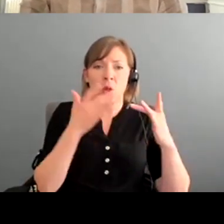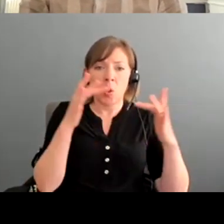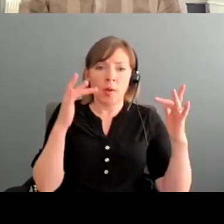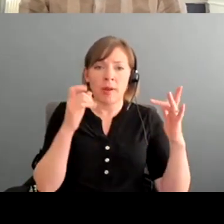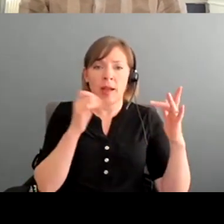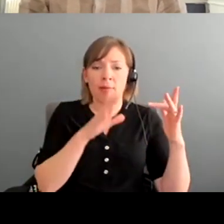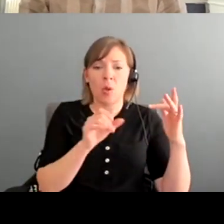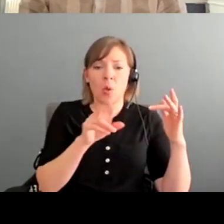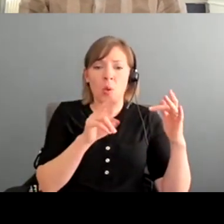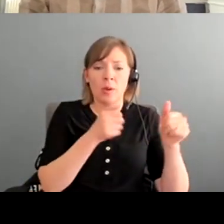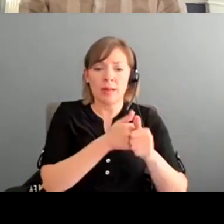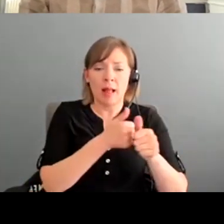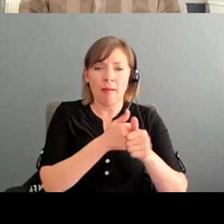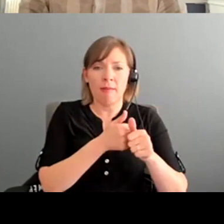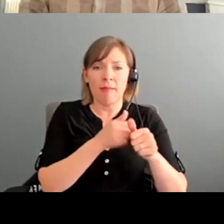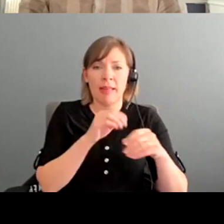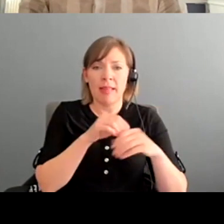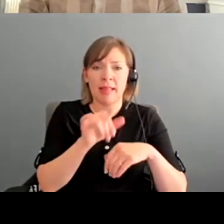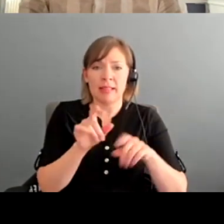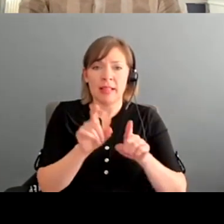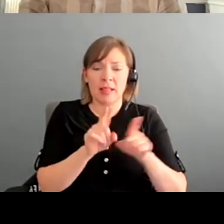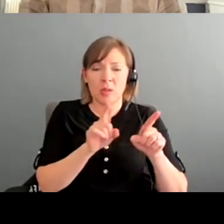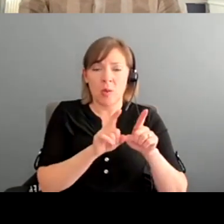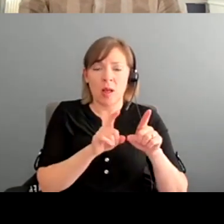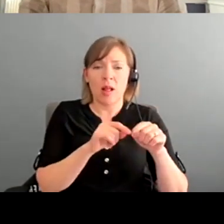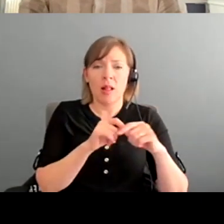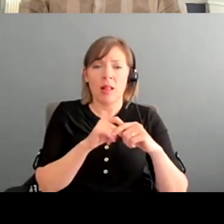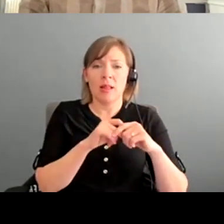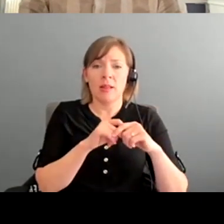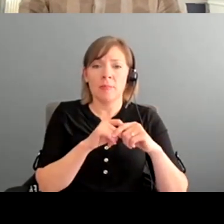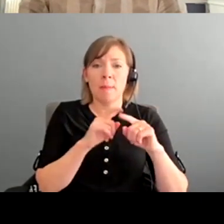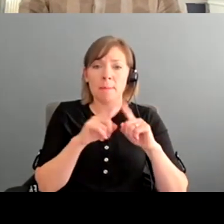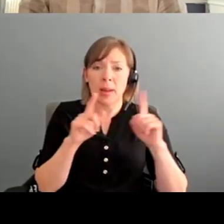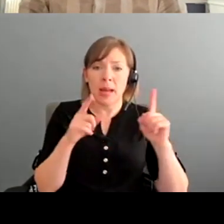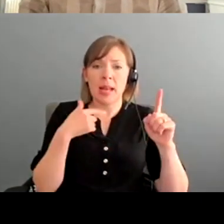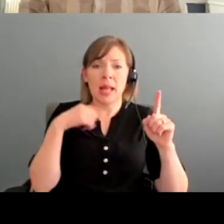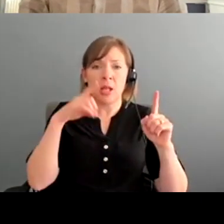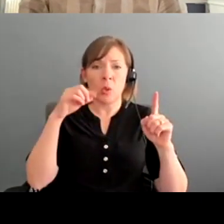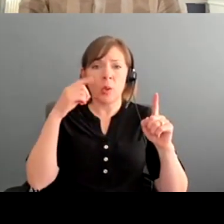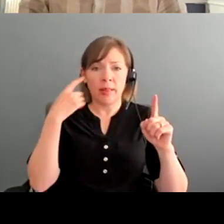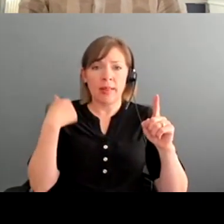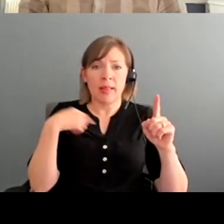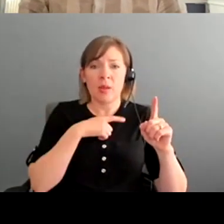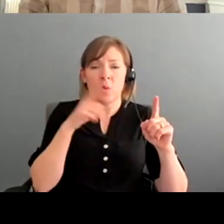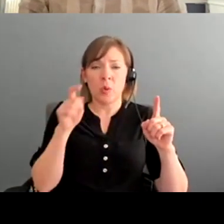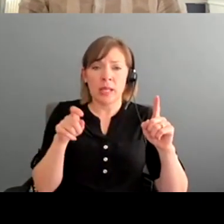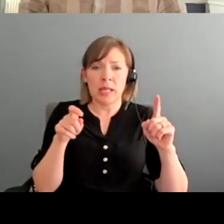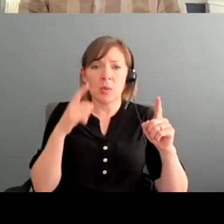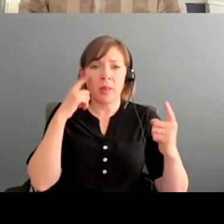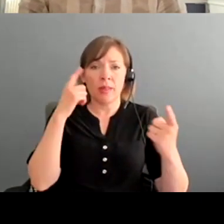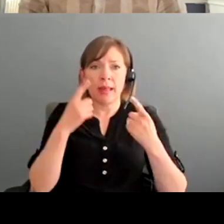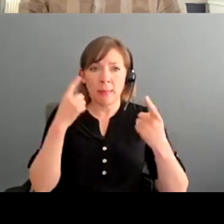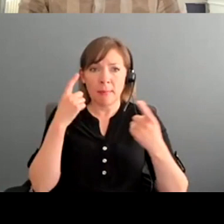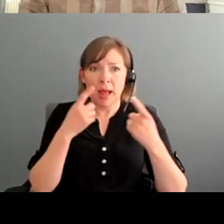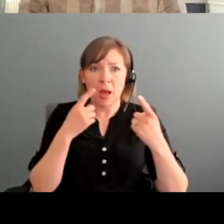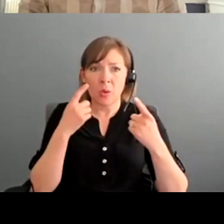own self in this as well. But I do think that we need to think